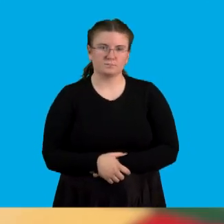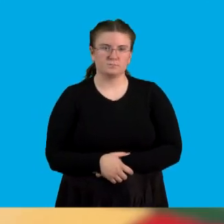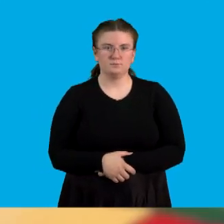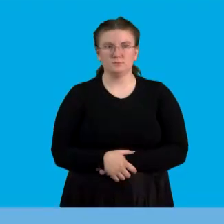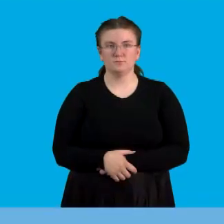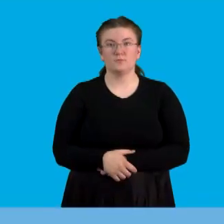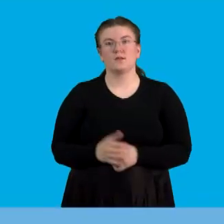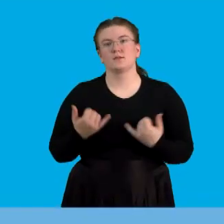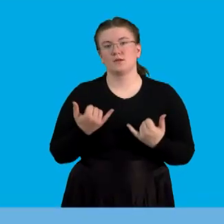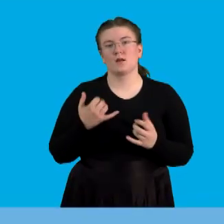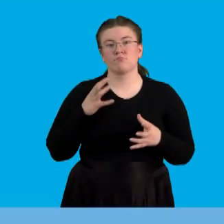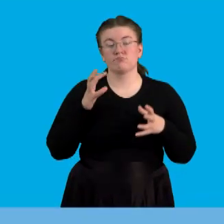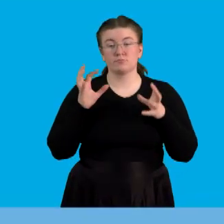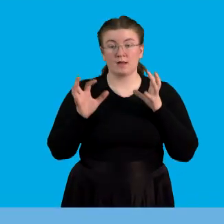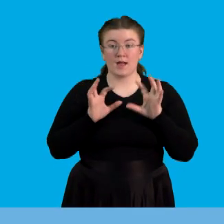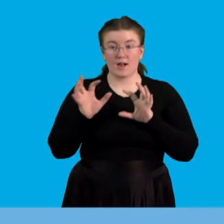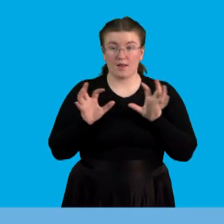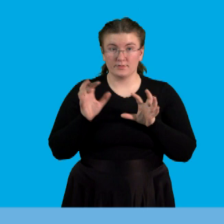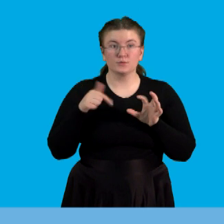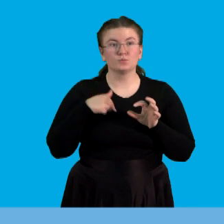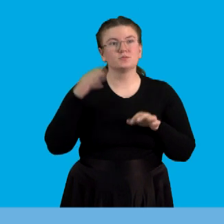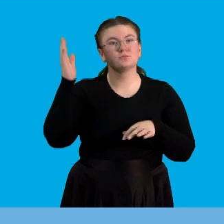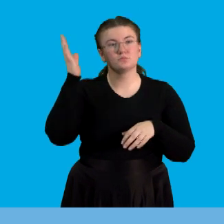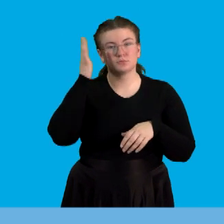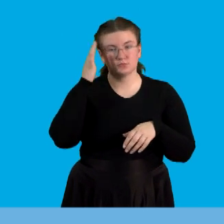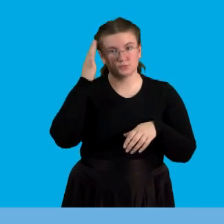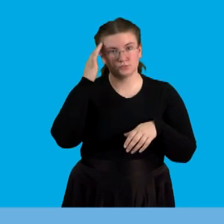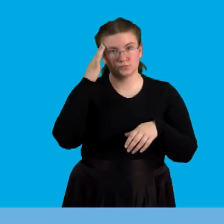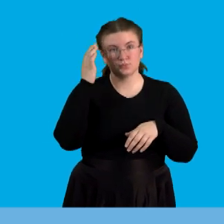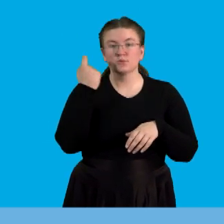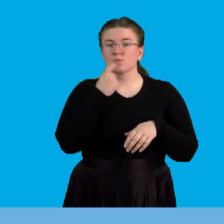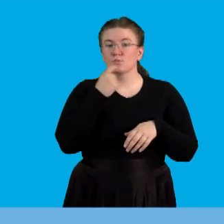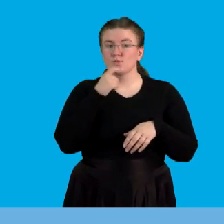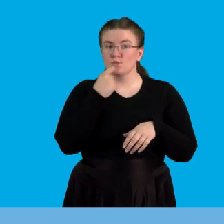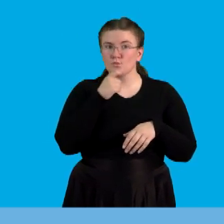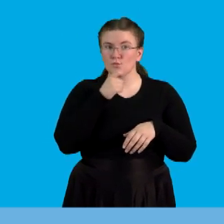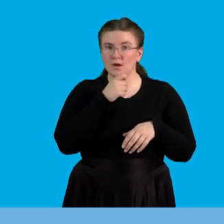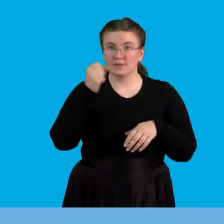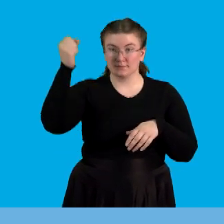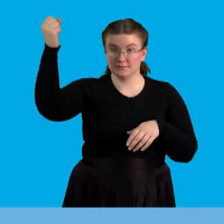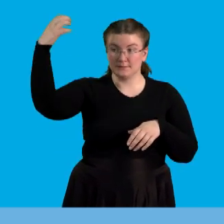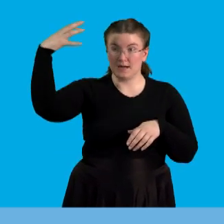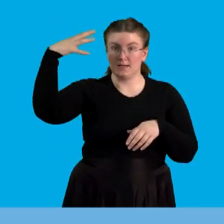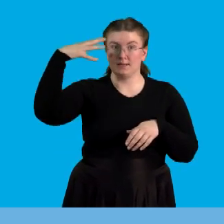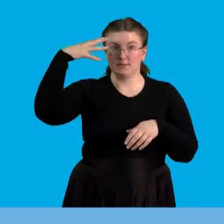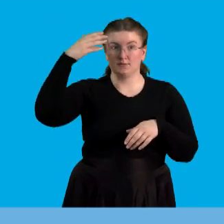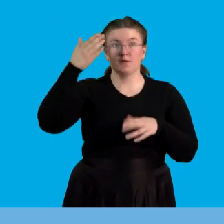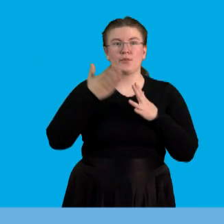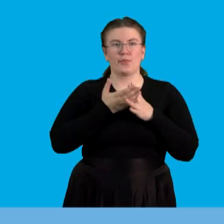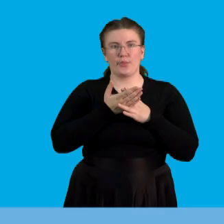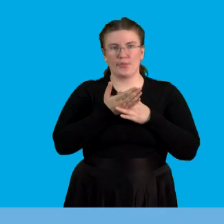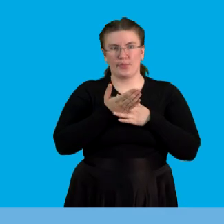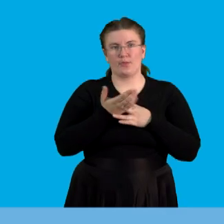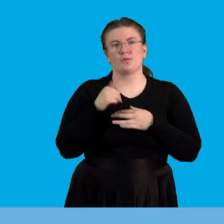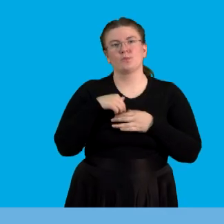Now, in terms of the colors then, we know when white light enters the prism, we know that white light